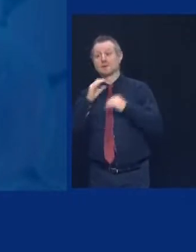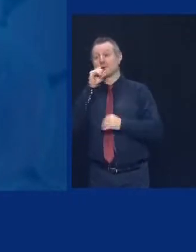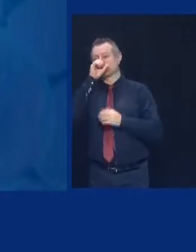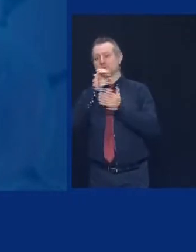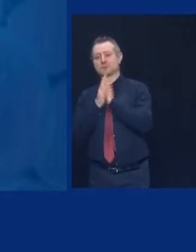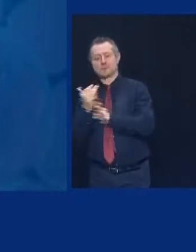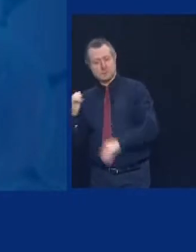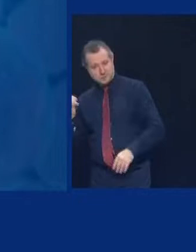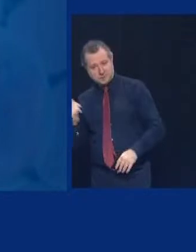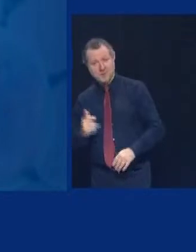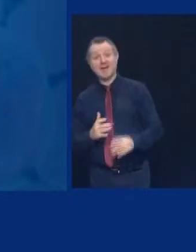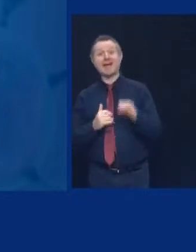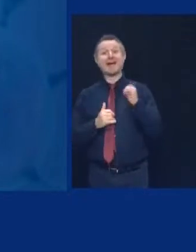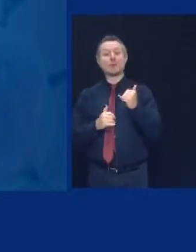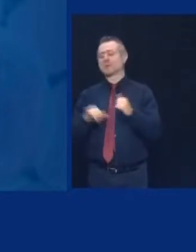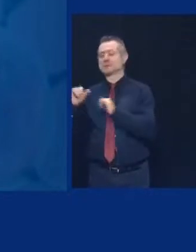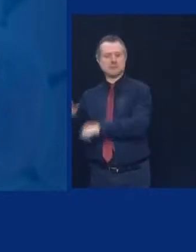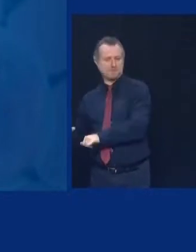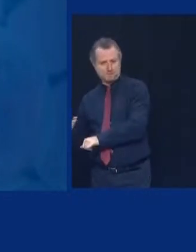goes to yellow.